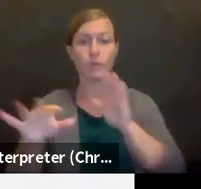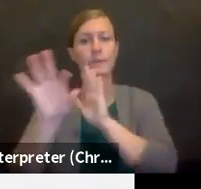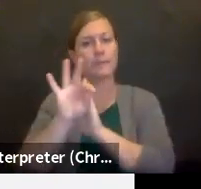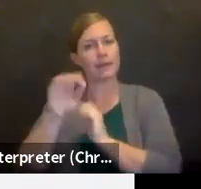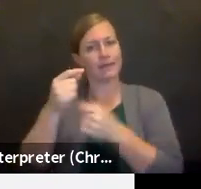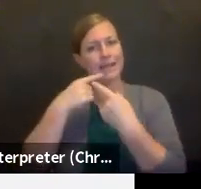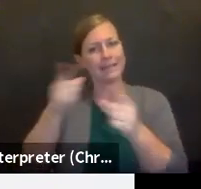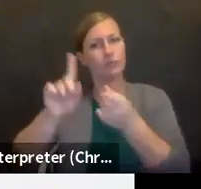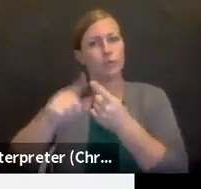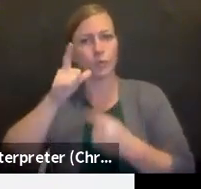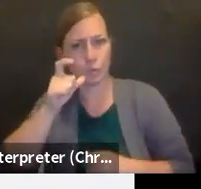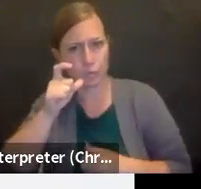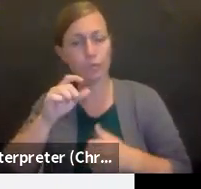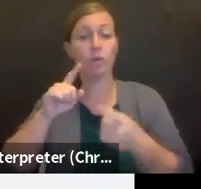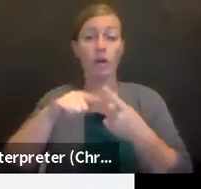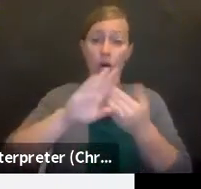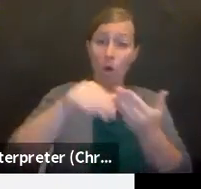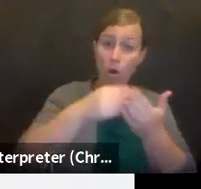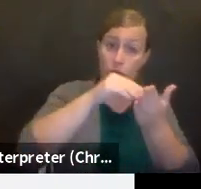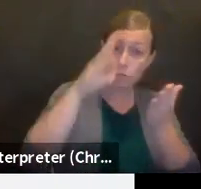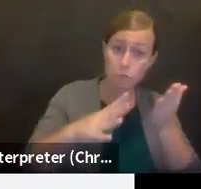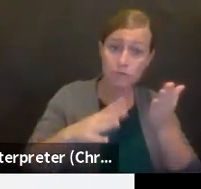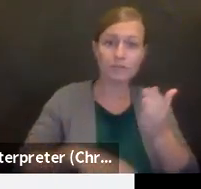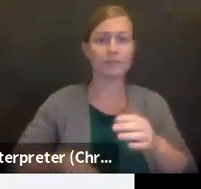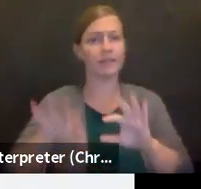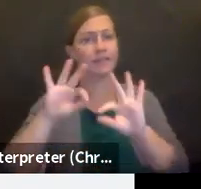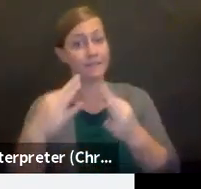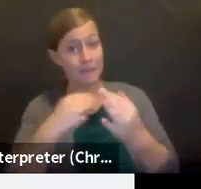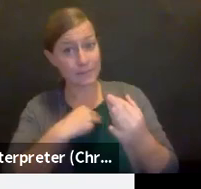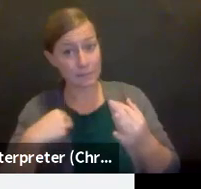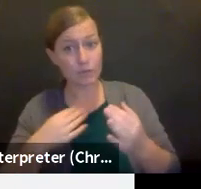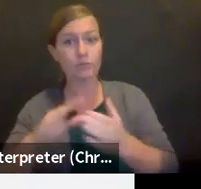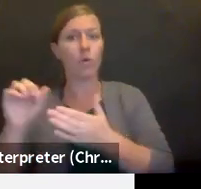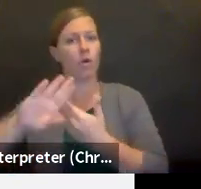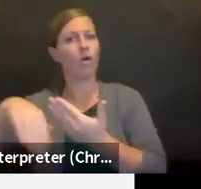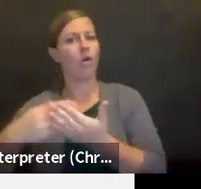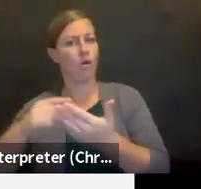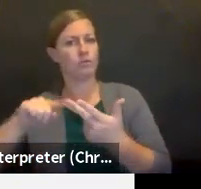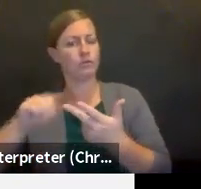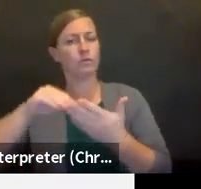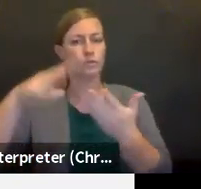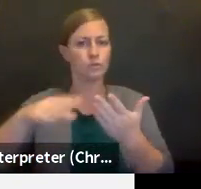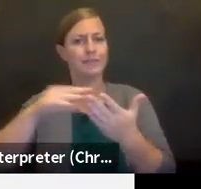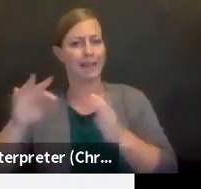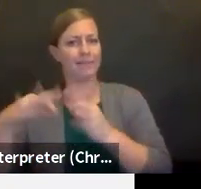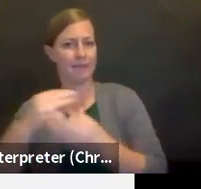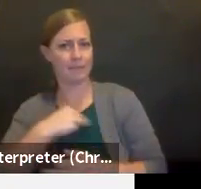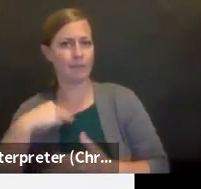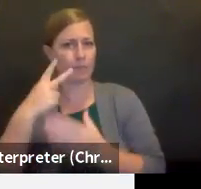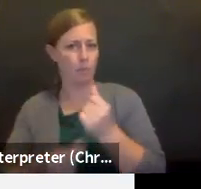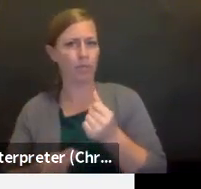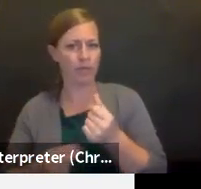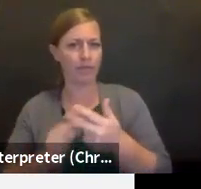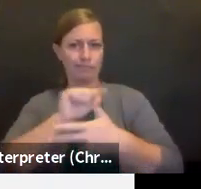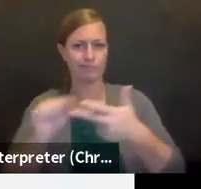to, all students, family members, or all students and family members. You can